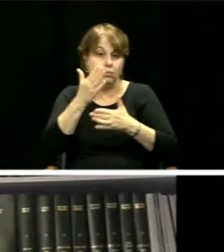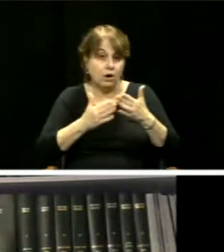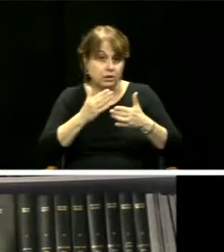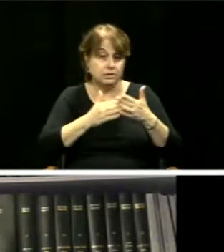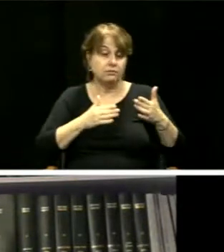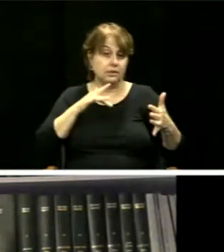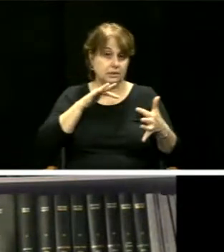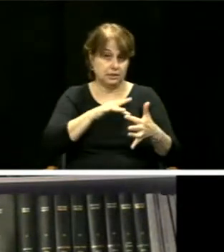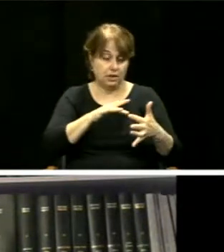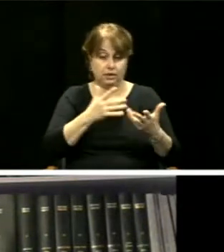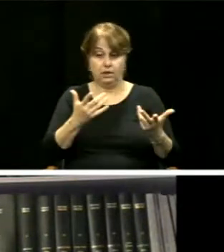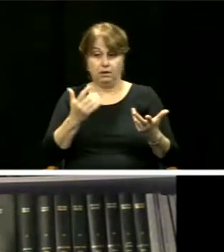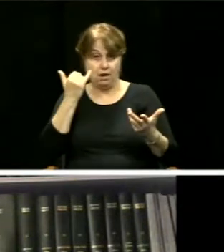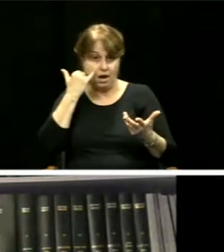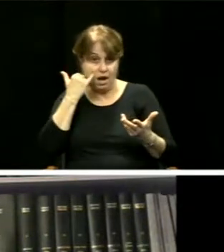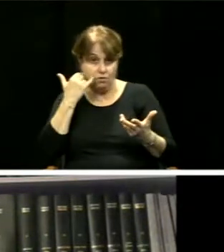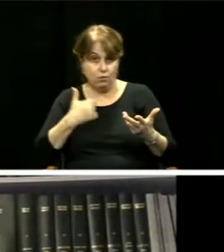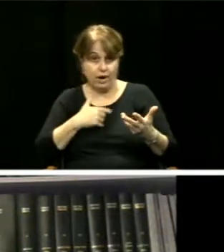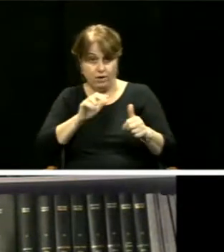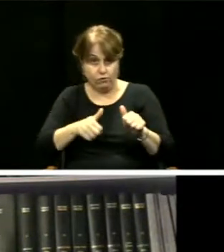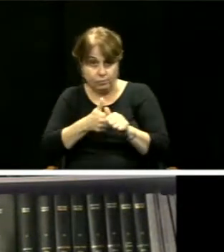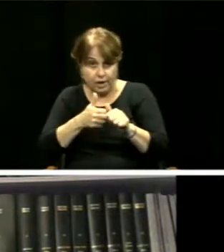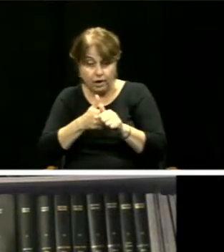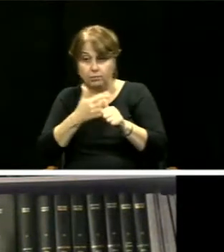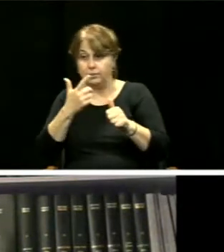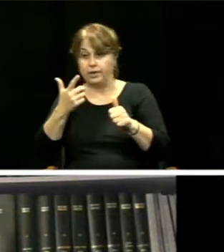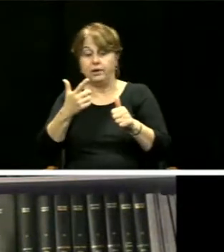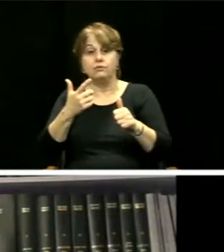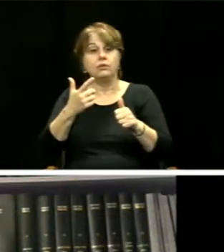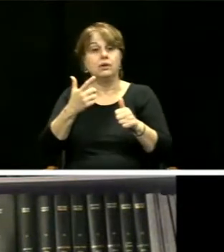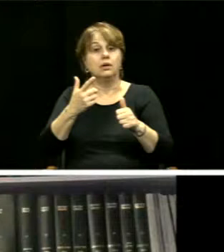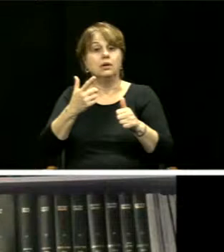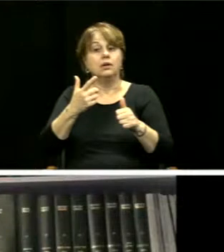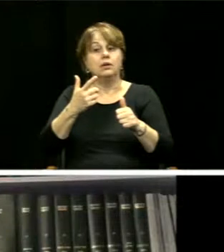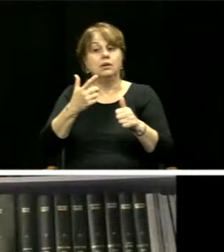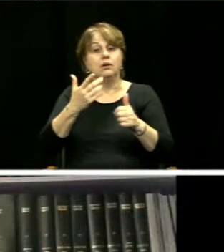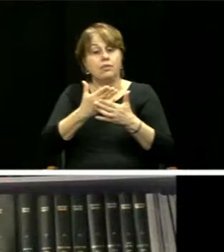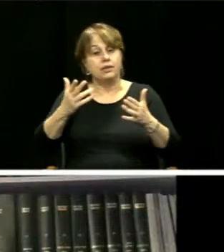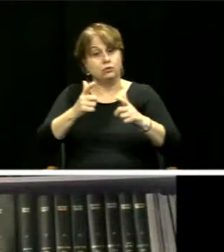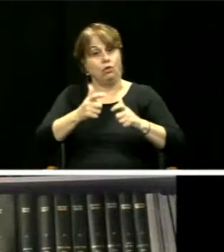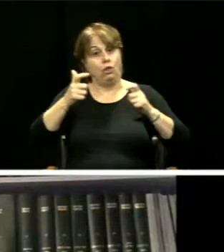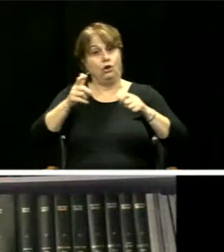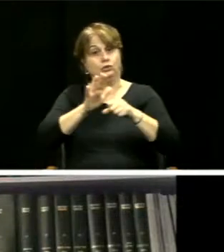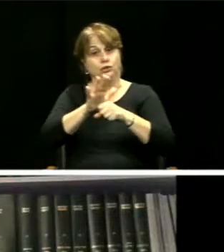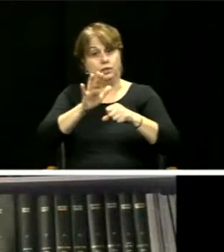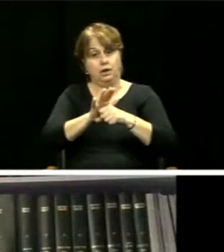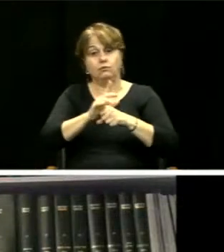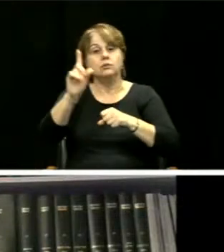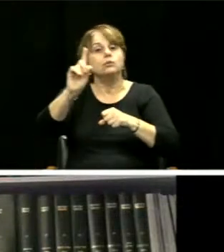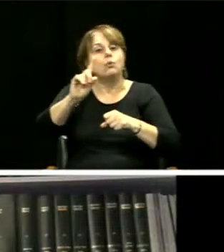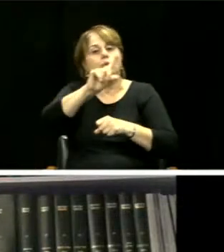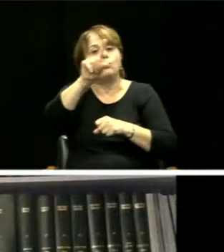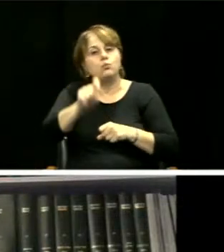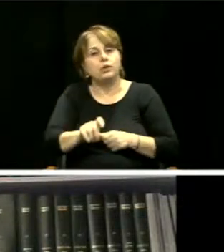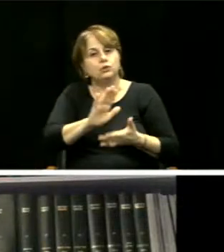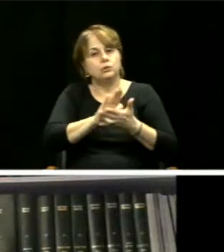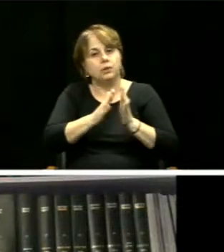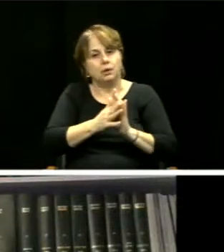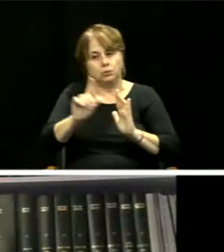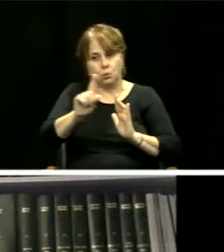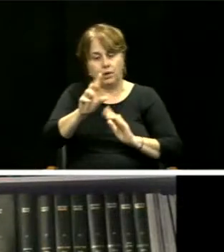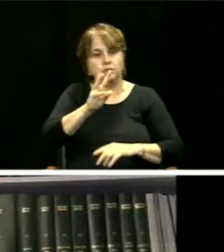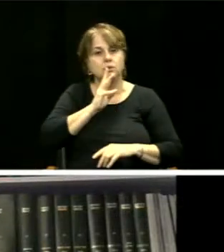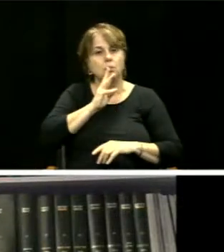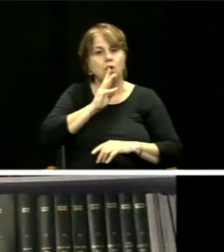enough to think about where is this water going to go for the next